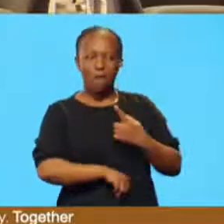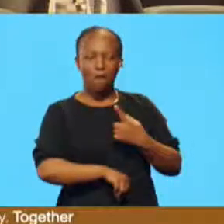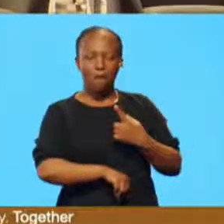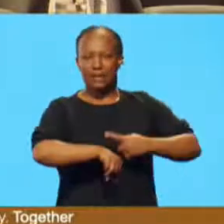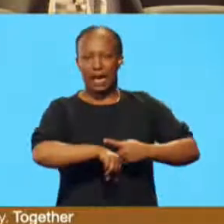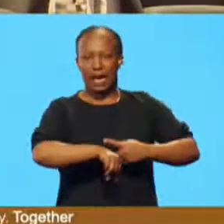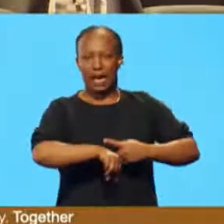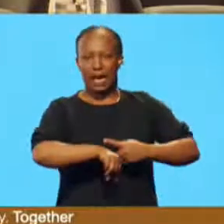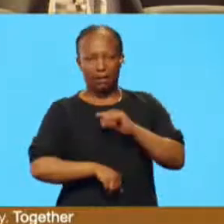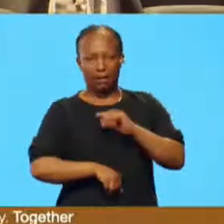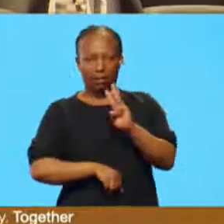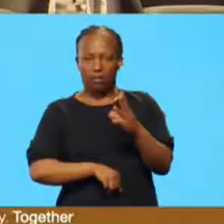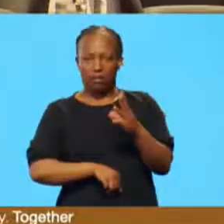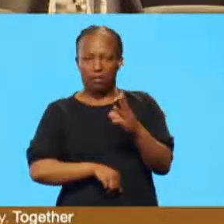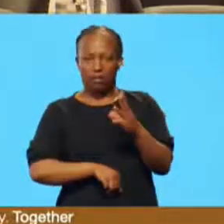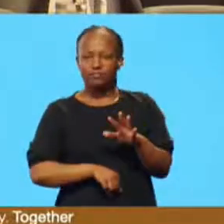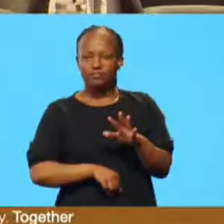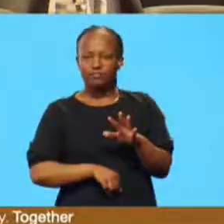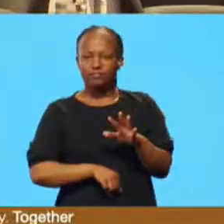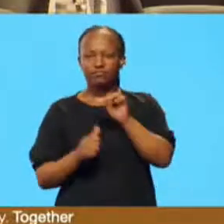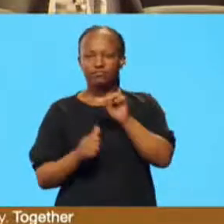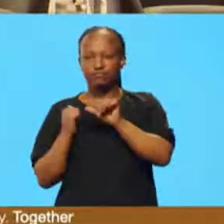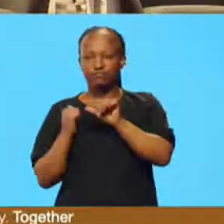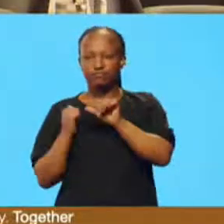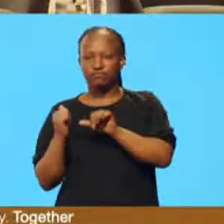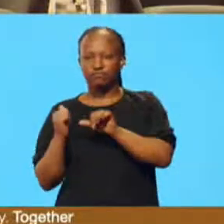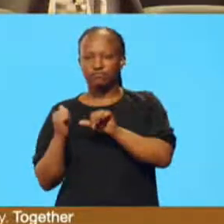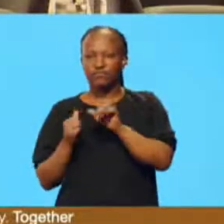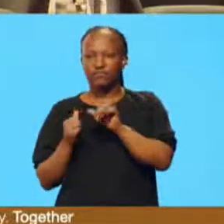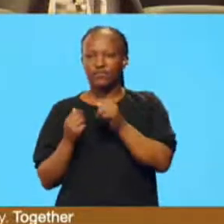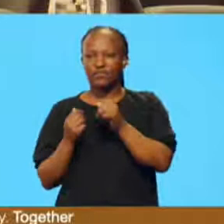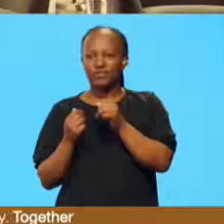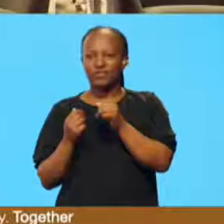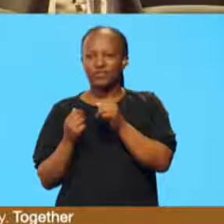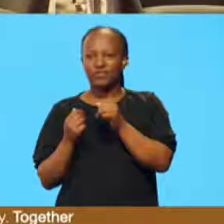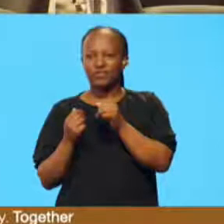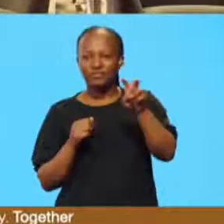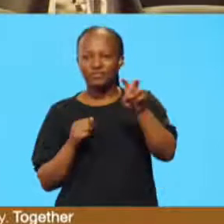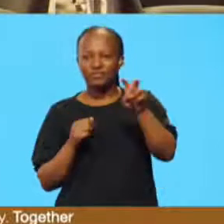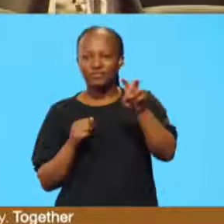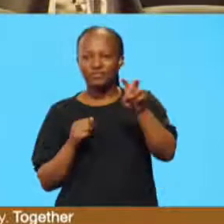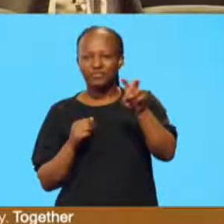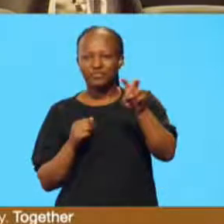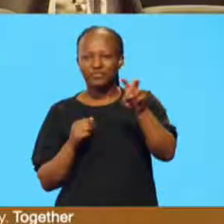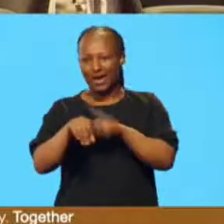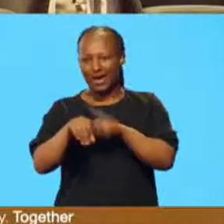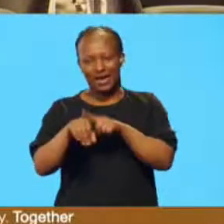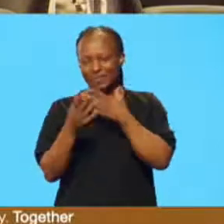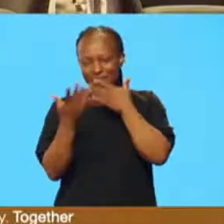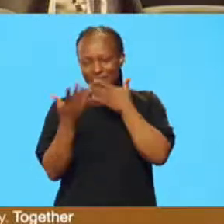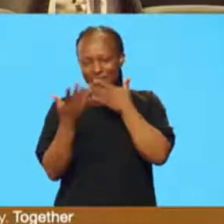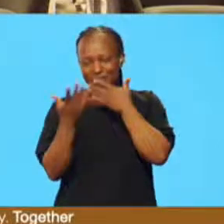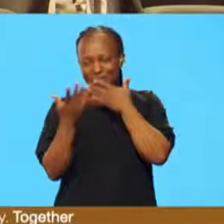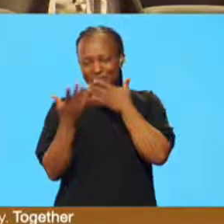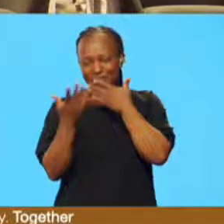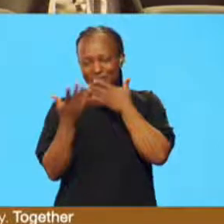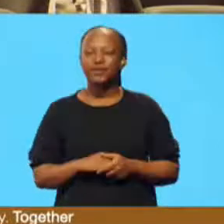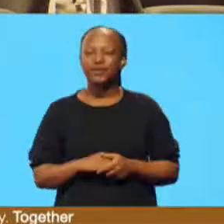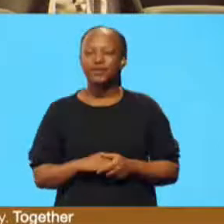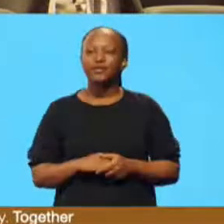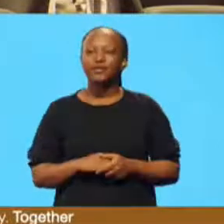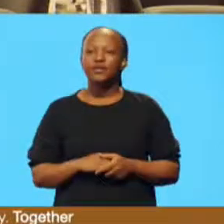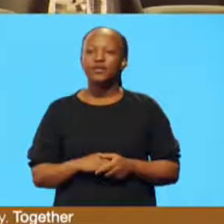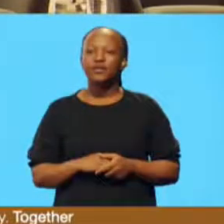go. Please go to the slide 10. I'm going to skip a lot because now time is not on my side. Let's talk about equality